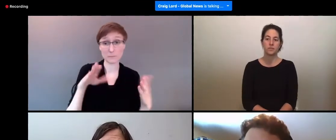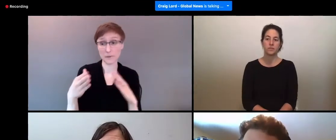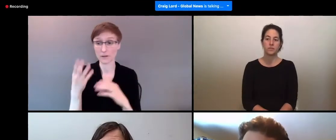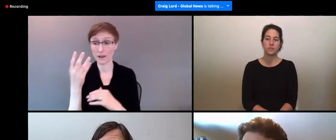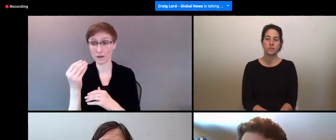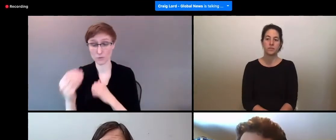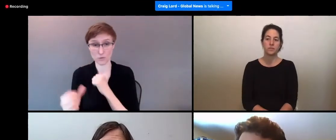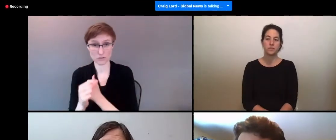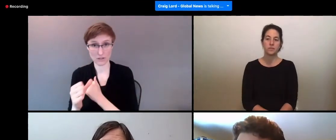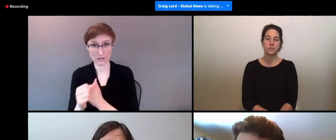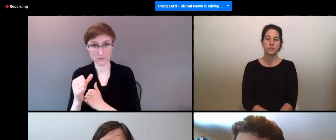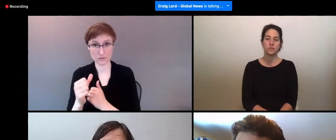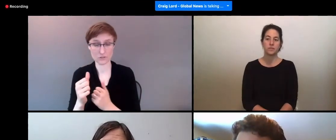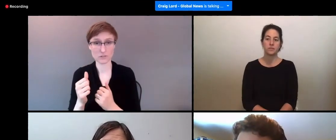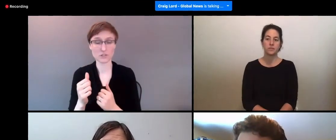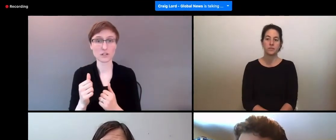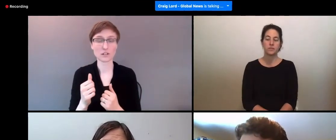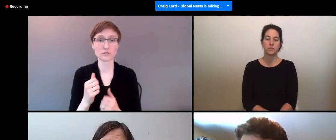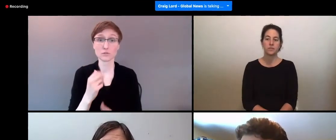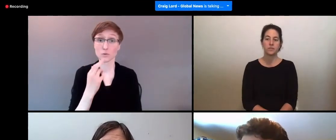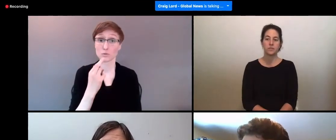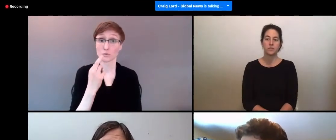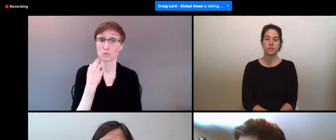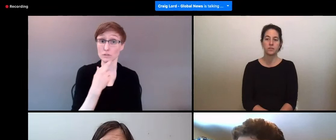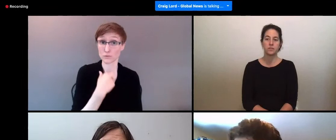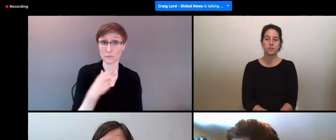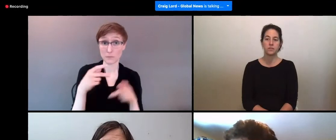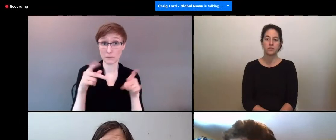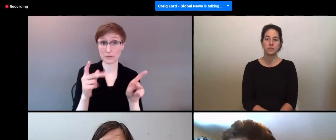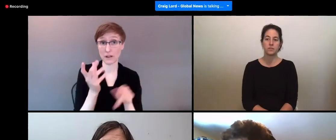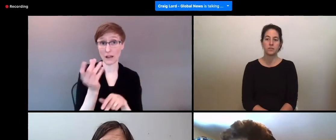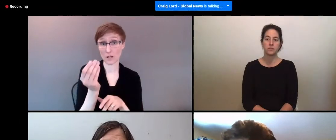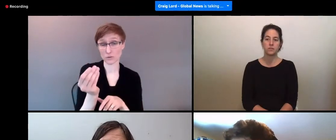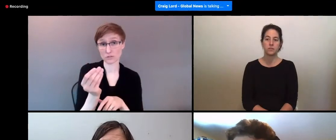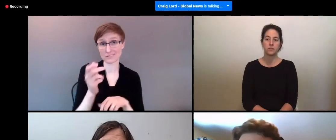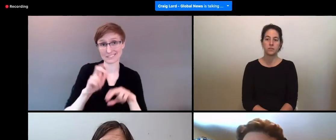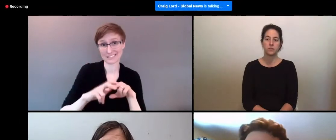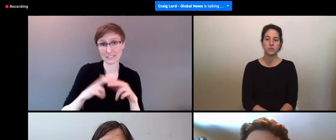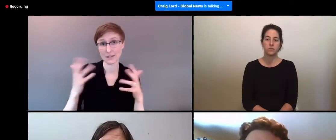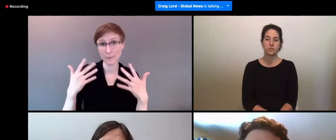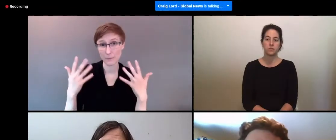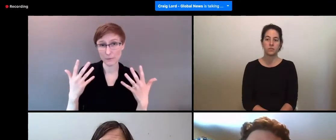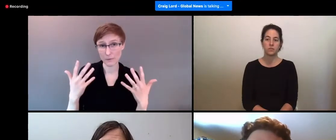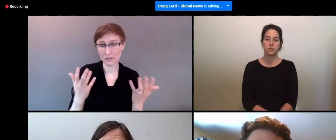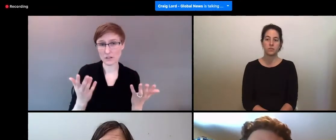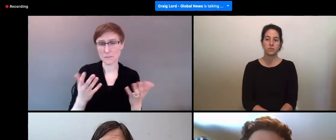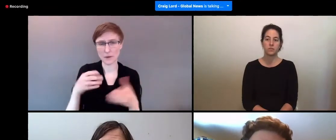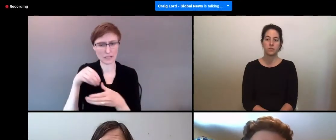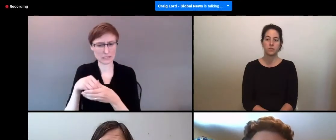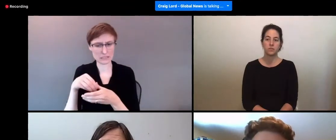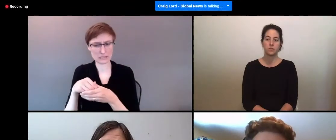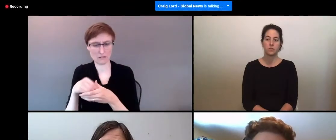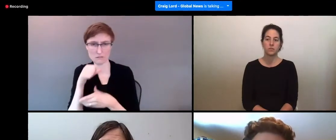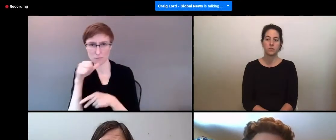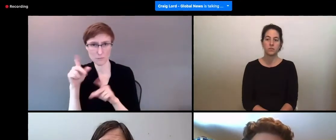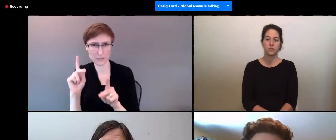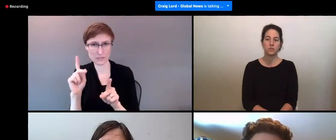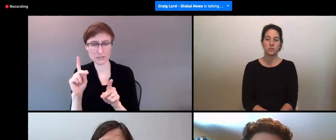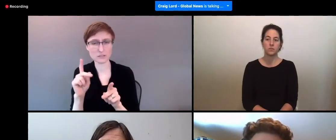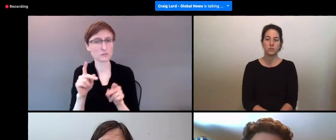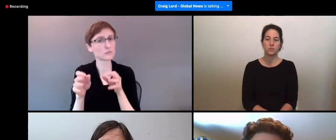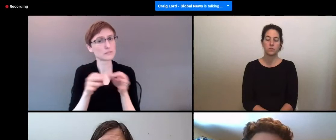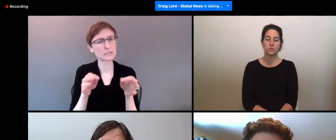socialization? Restaurants are allowed to have outdoor seating right now, but not indoor. Just wondering, what are the